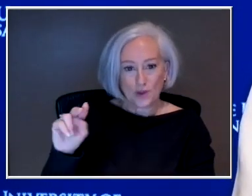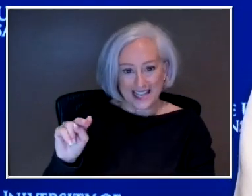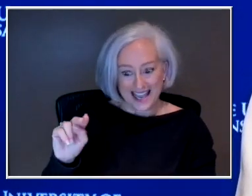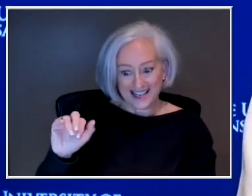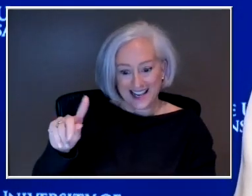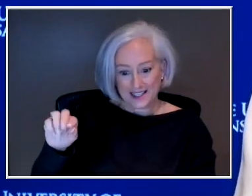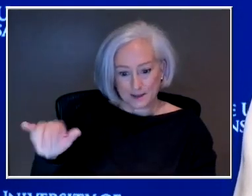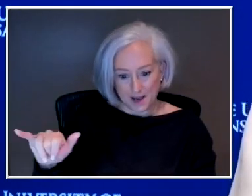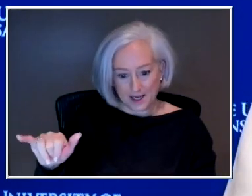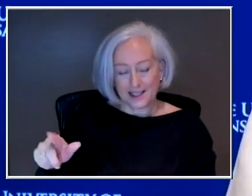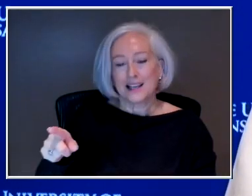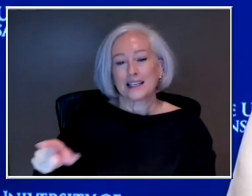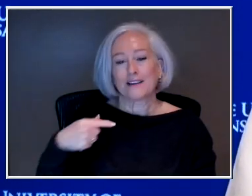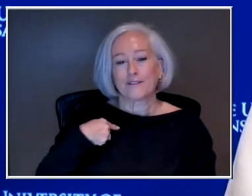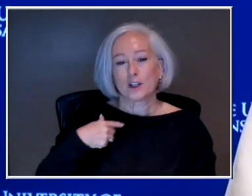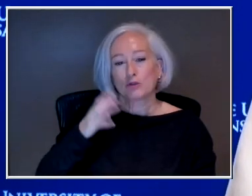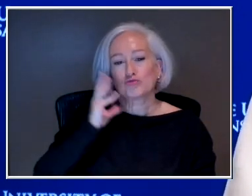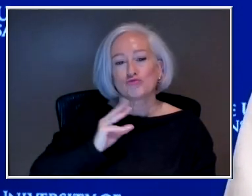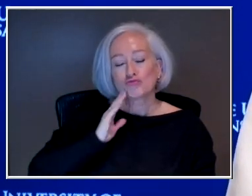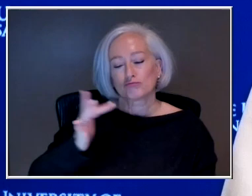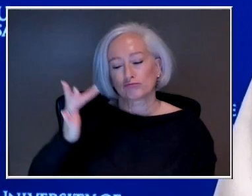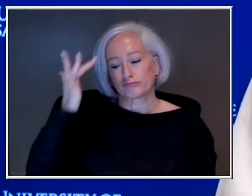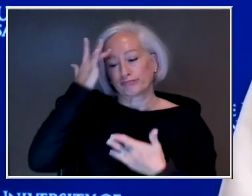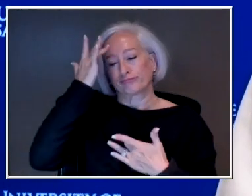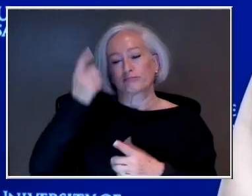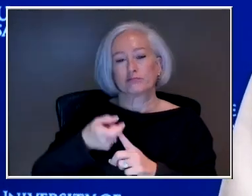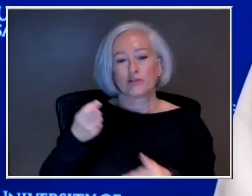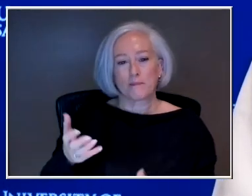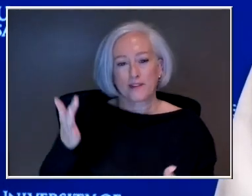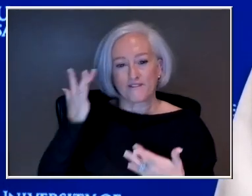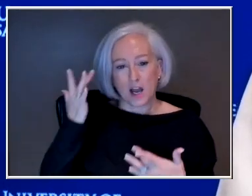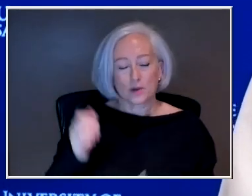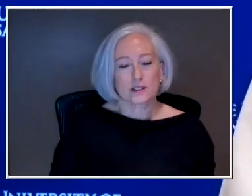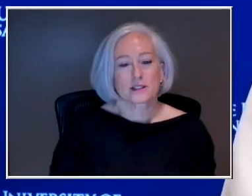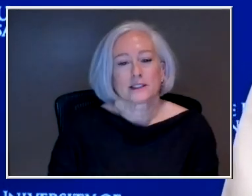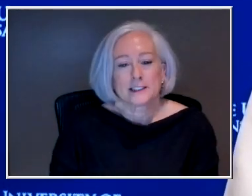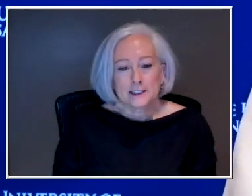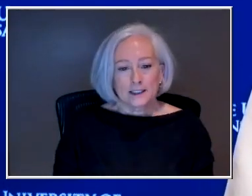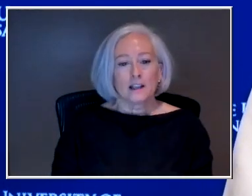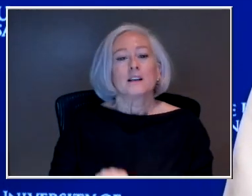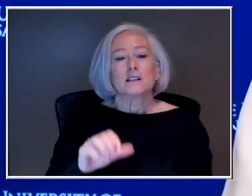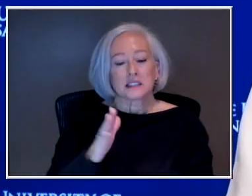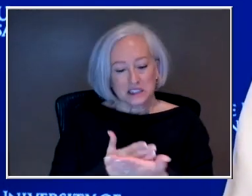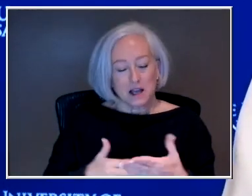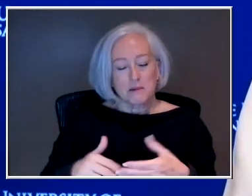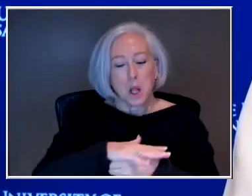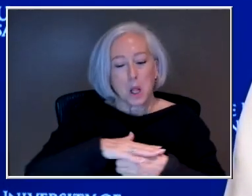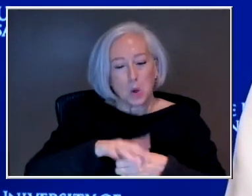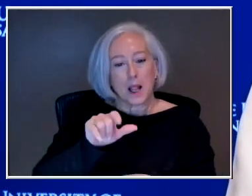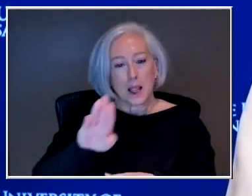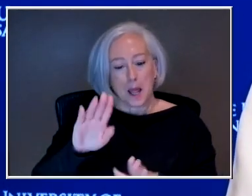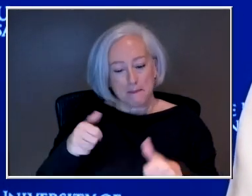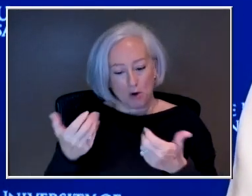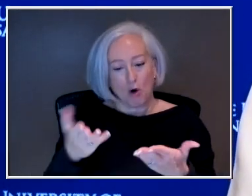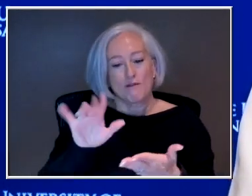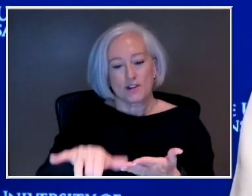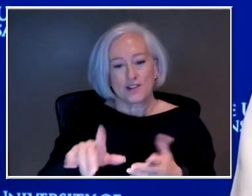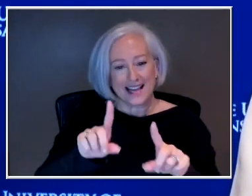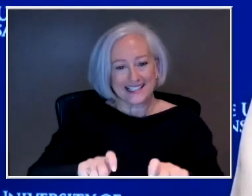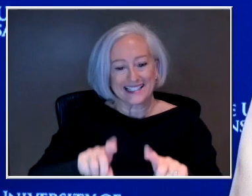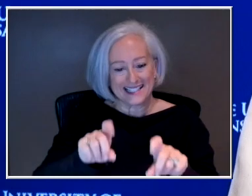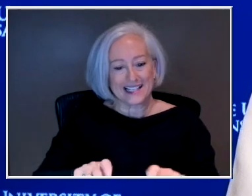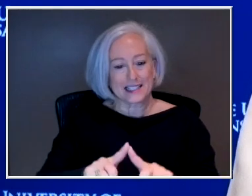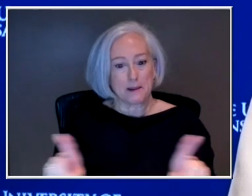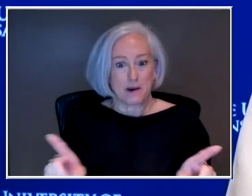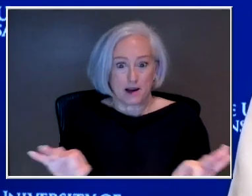the virus. So some of the local labs around town do offer that testing, but it is important to